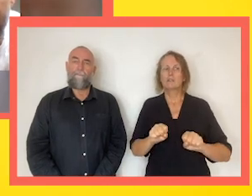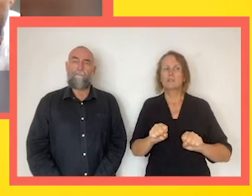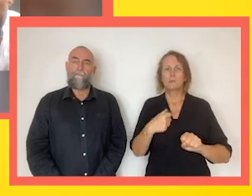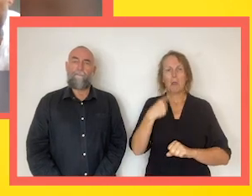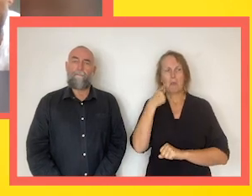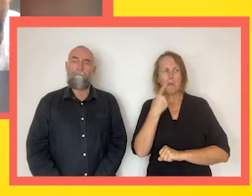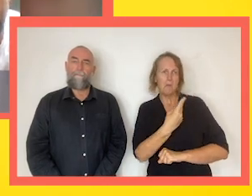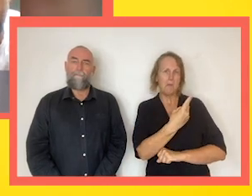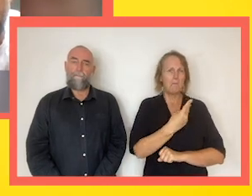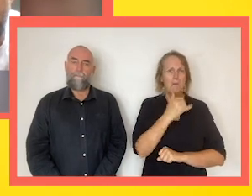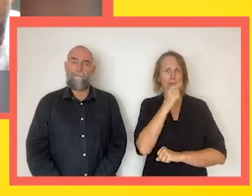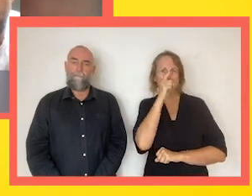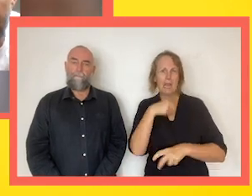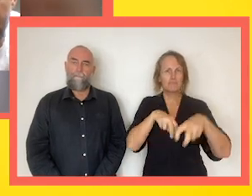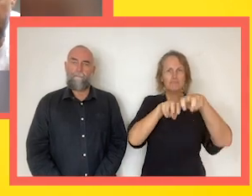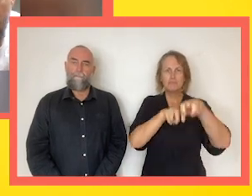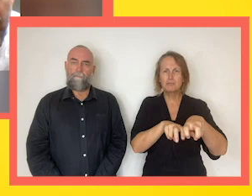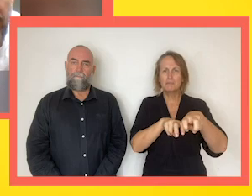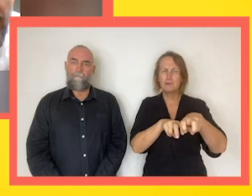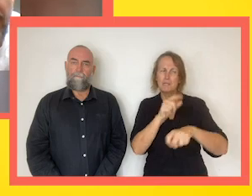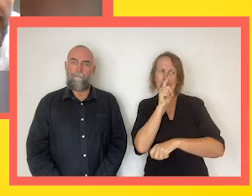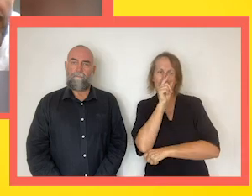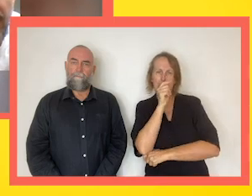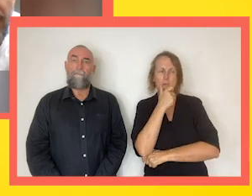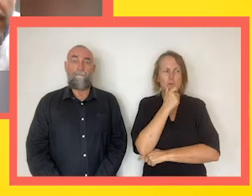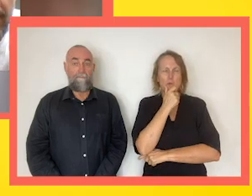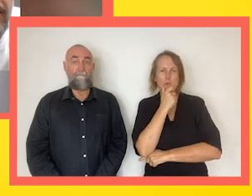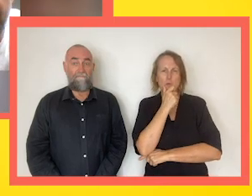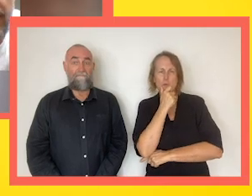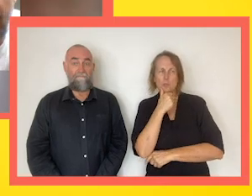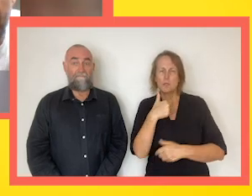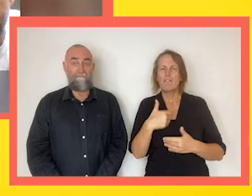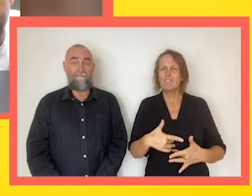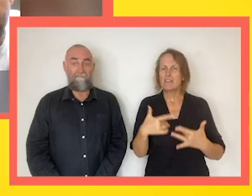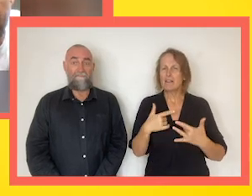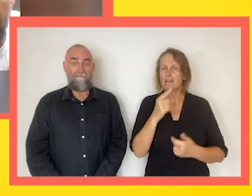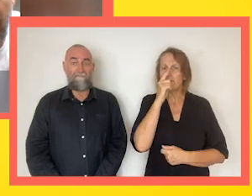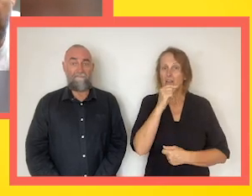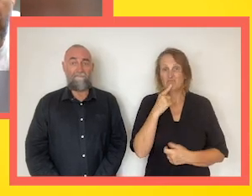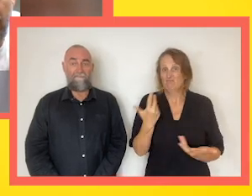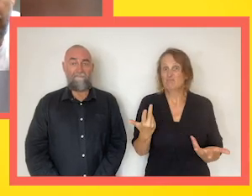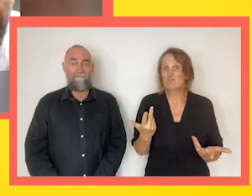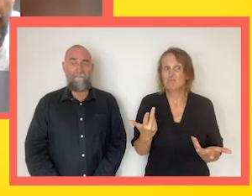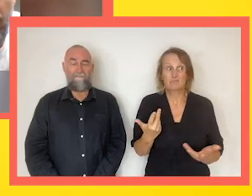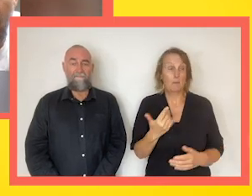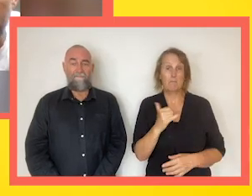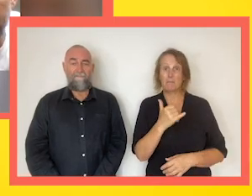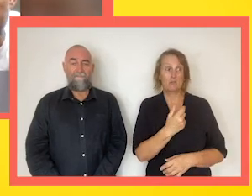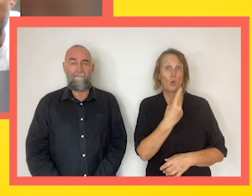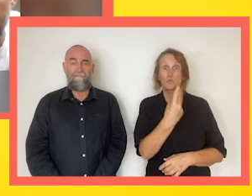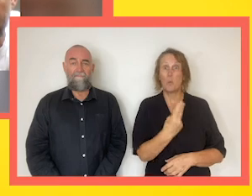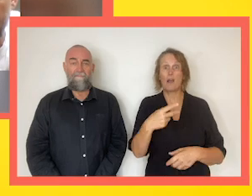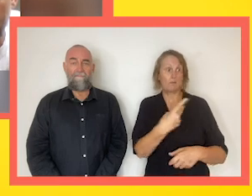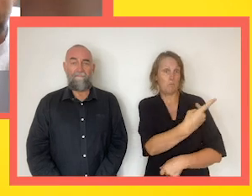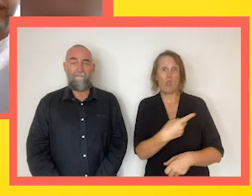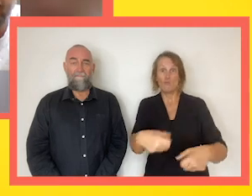I reckon it's going to be good, and I'm like, I know we connect well, and I was like, and then and then it was only a couple rows